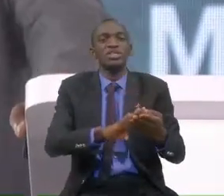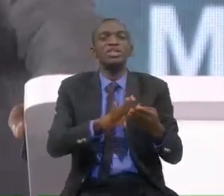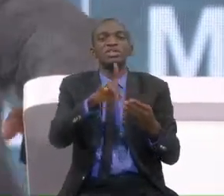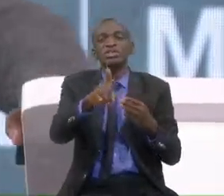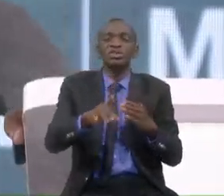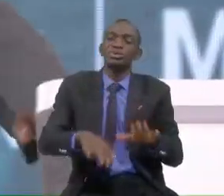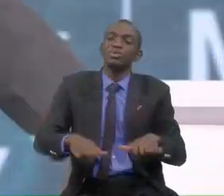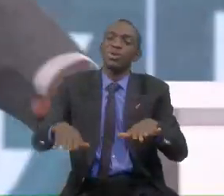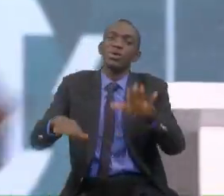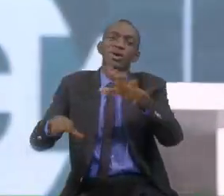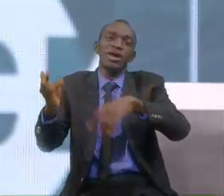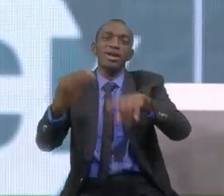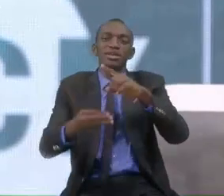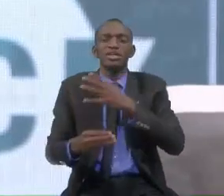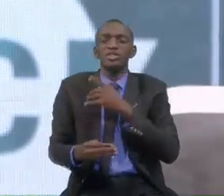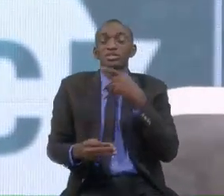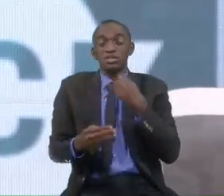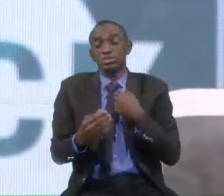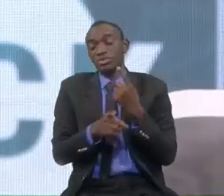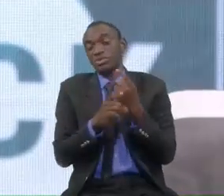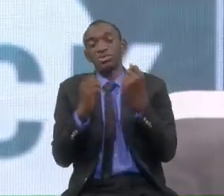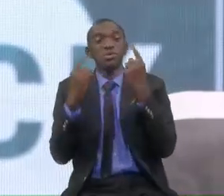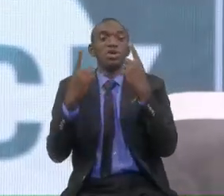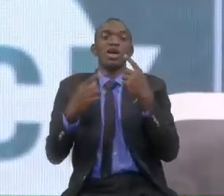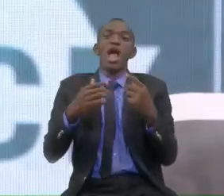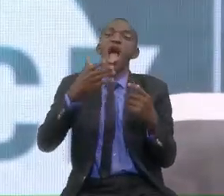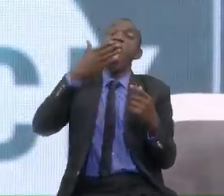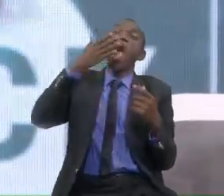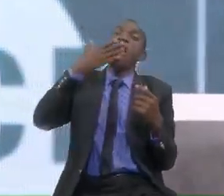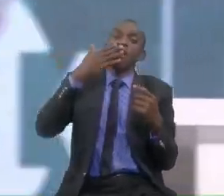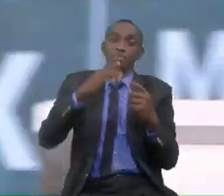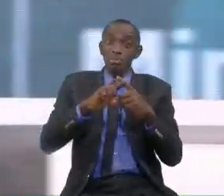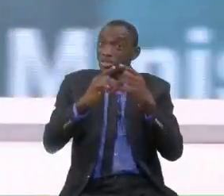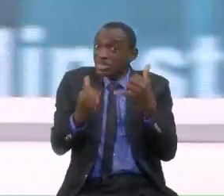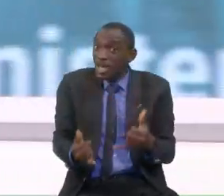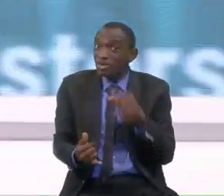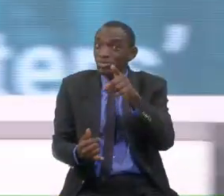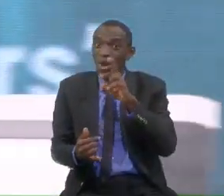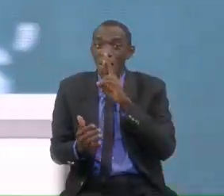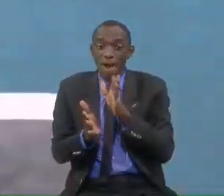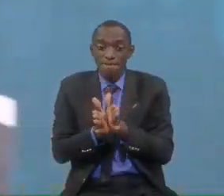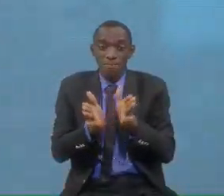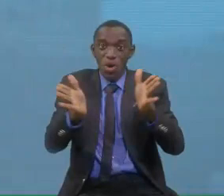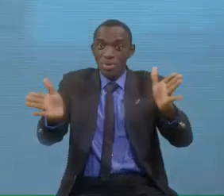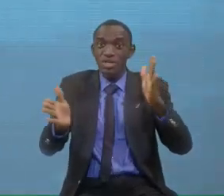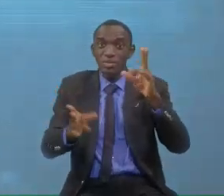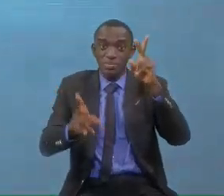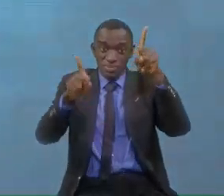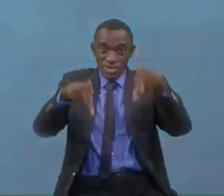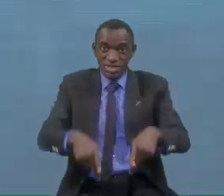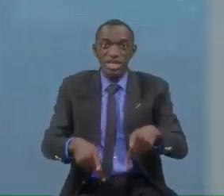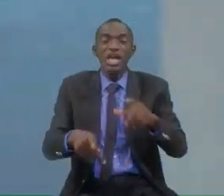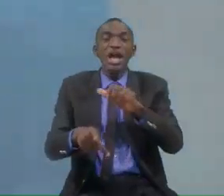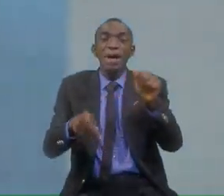for you, but now you are a public figure. Now you are somebody